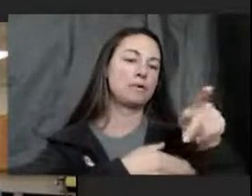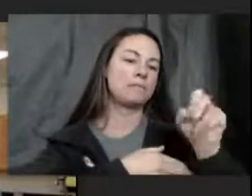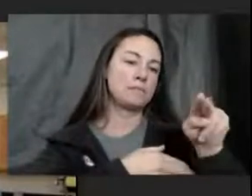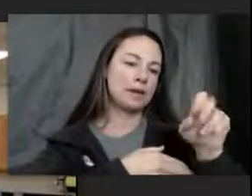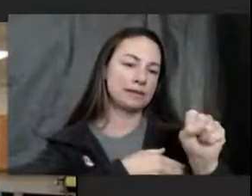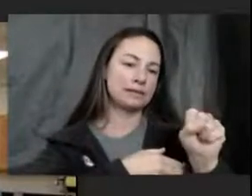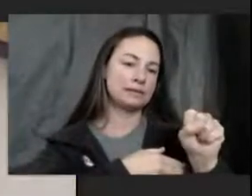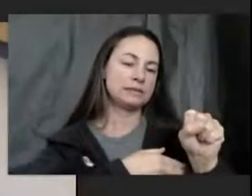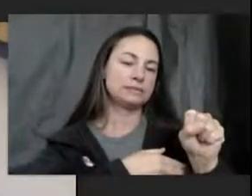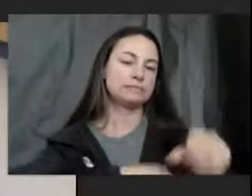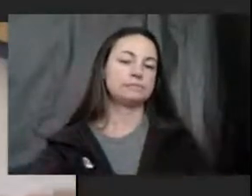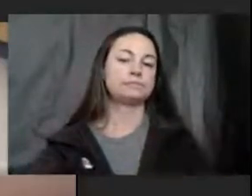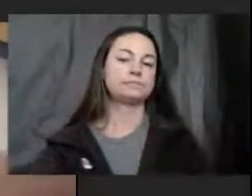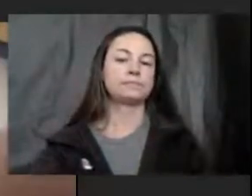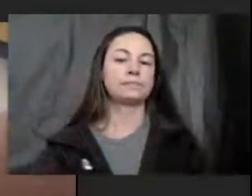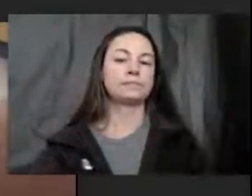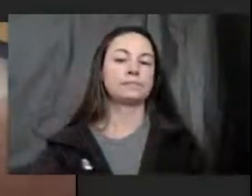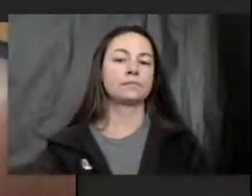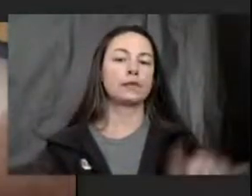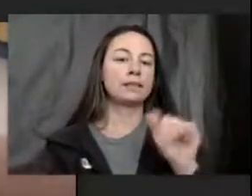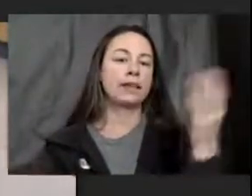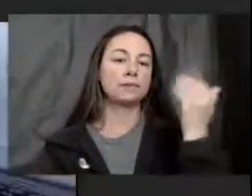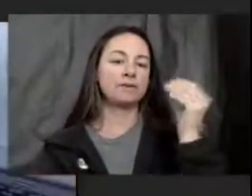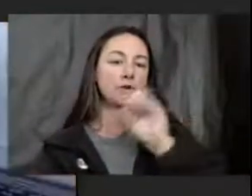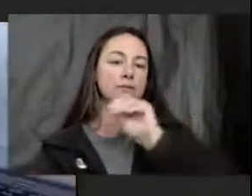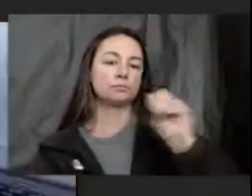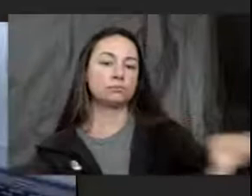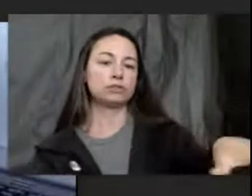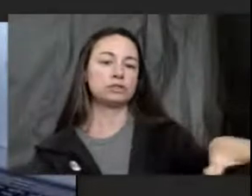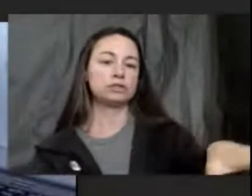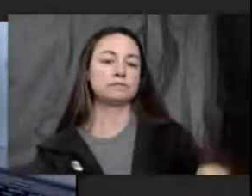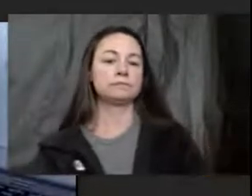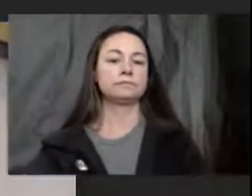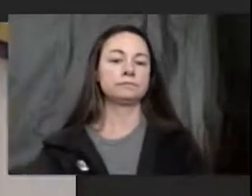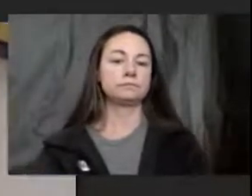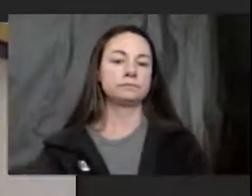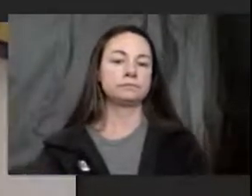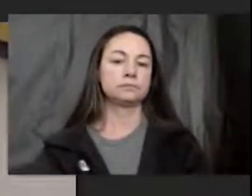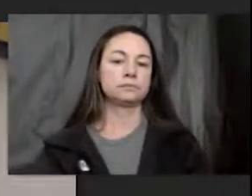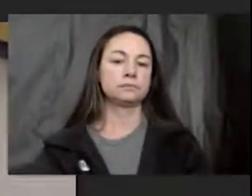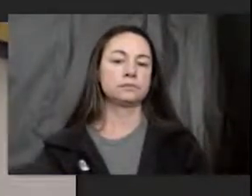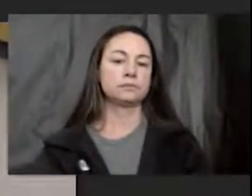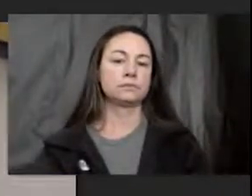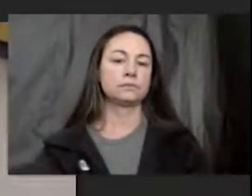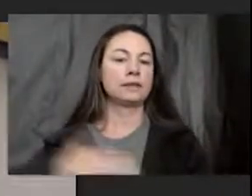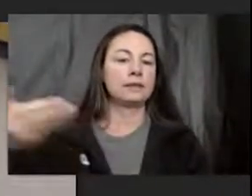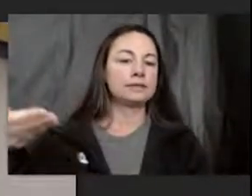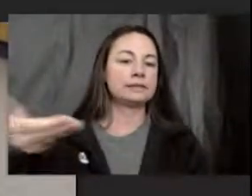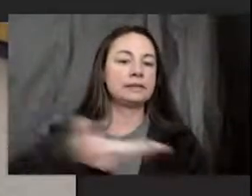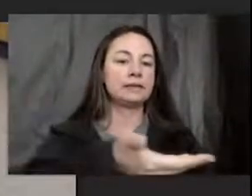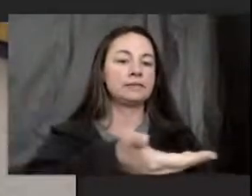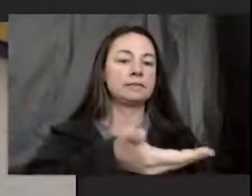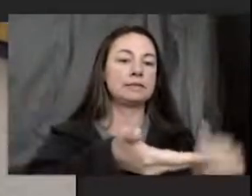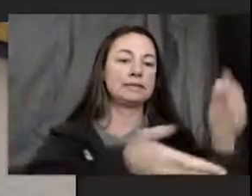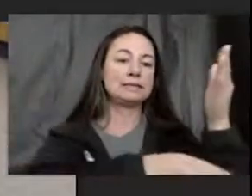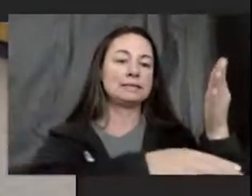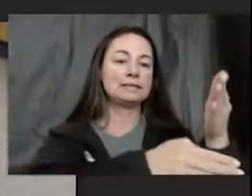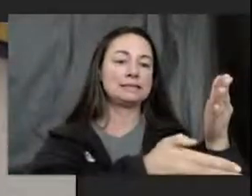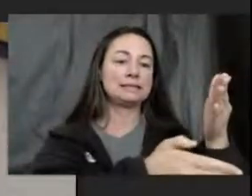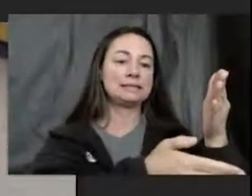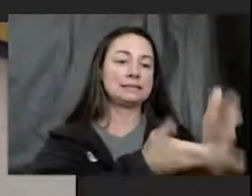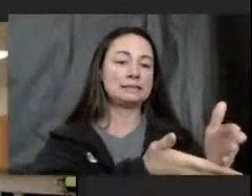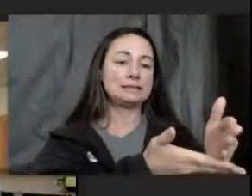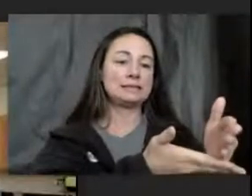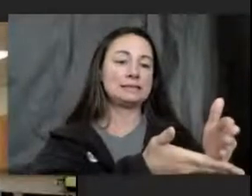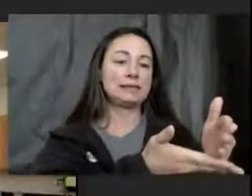coins in the sled. Just like before, we push the pens off the desk, that pulls the sled, and we stop the time when the sled